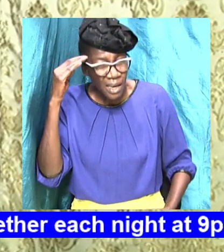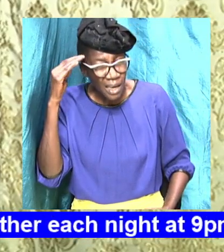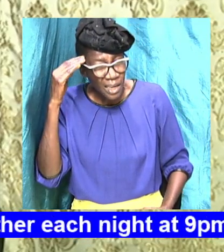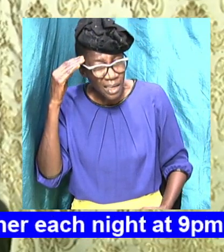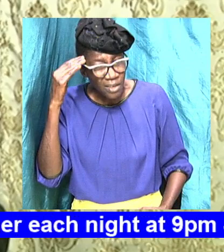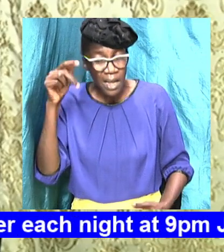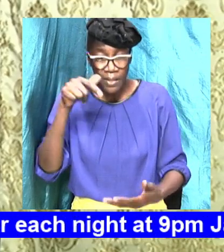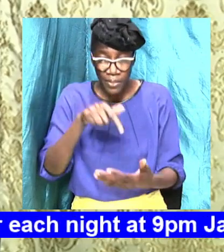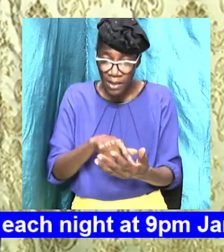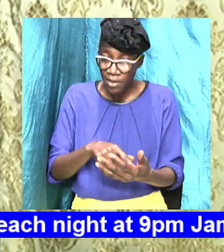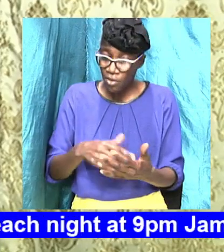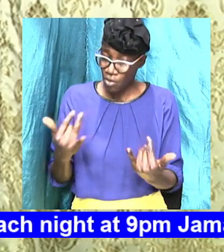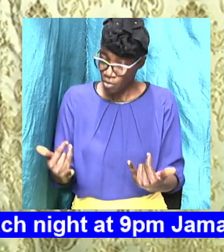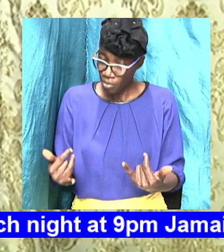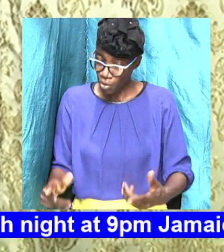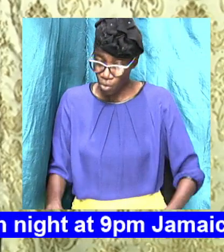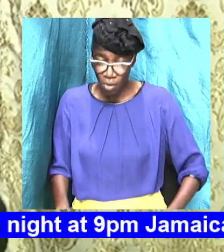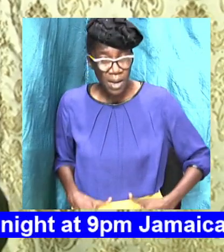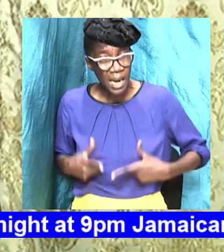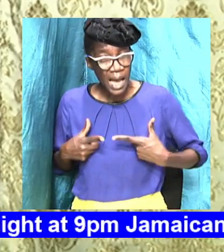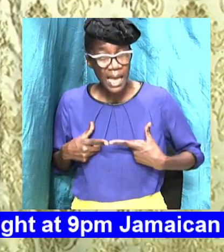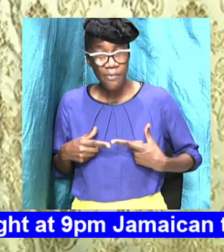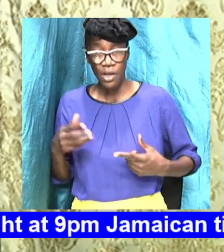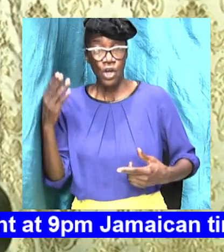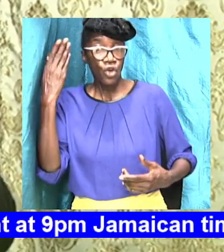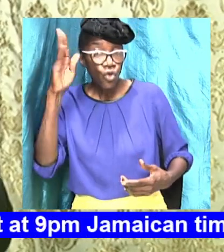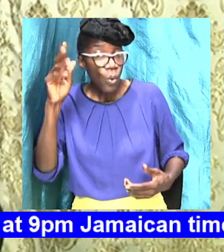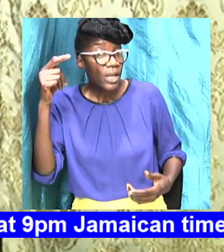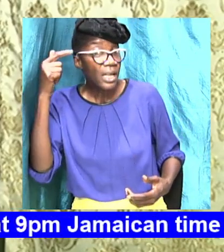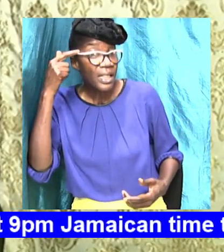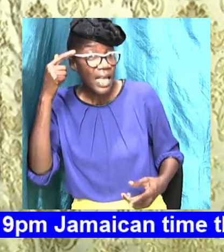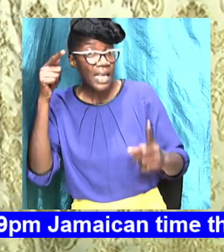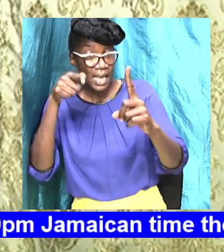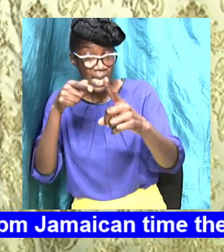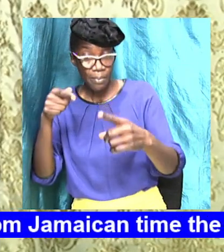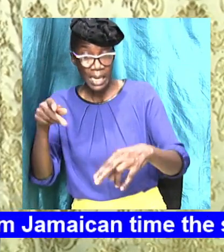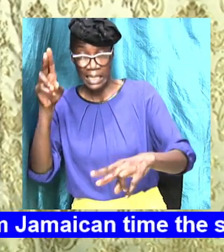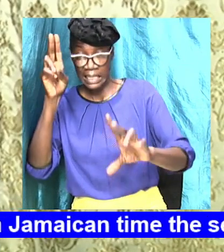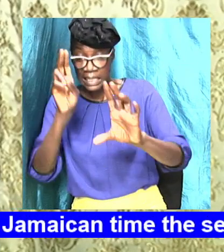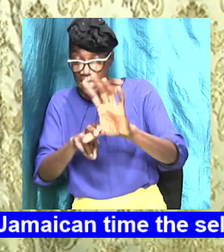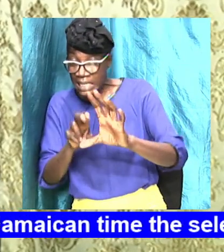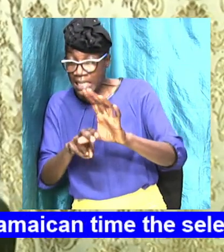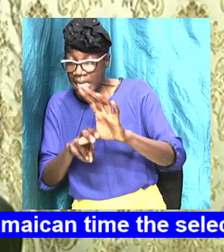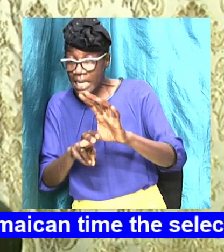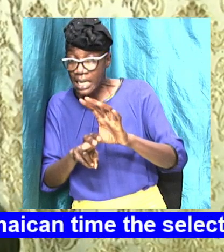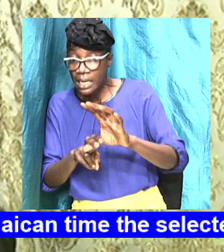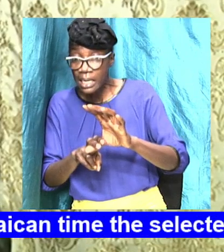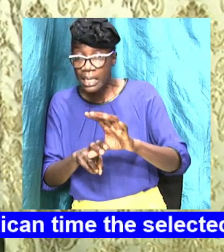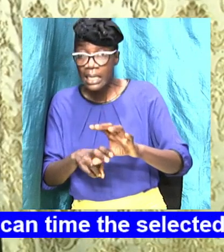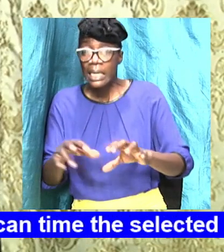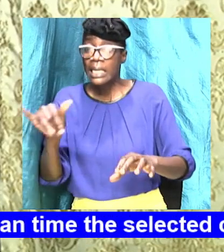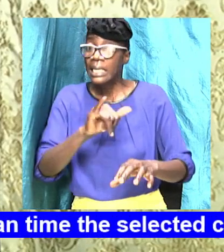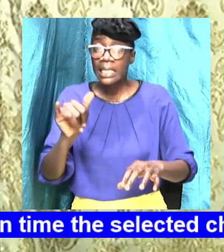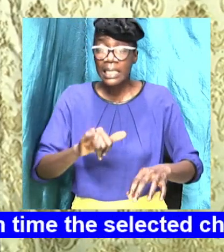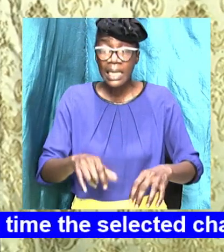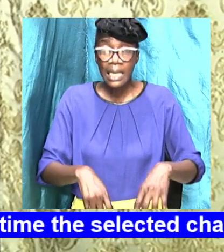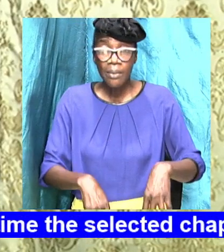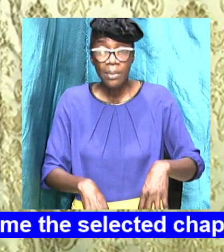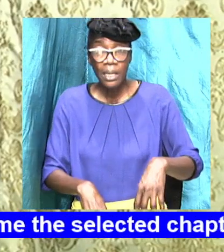I don't want you to think that I sit here and I'm above you. The same temptation that you have is the same. Probably